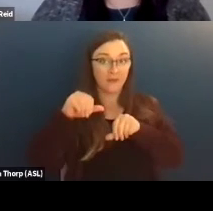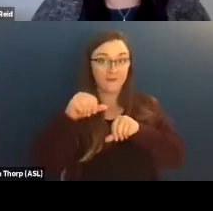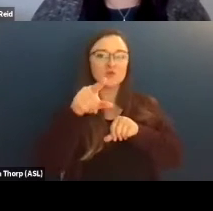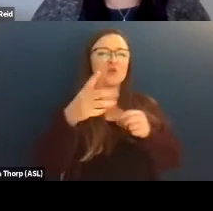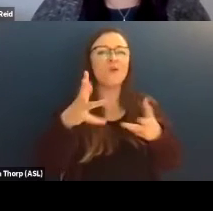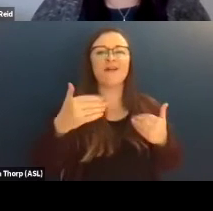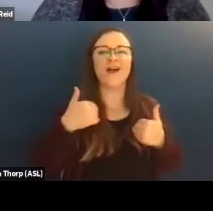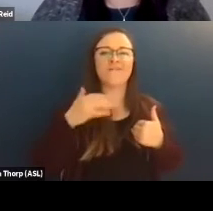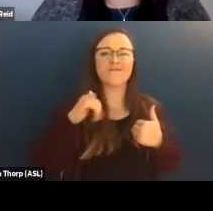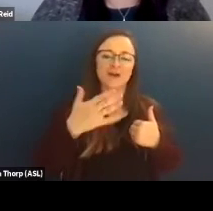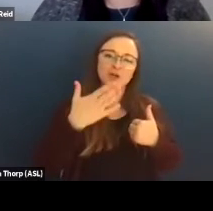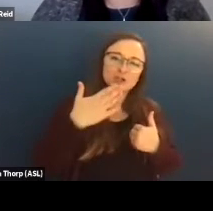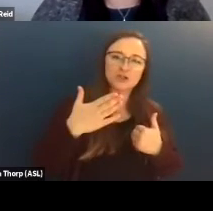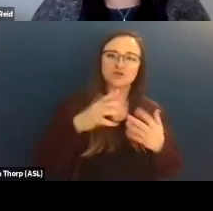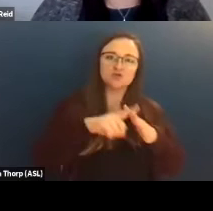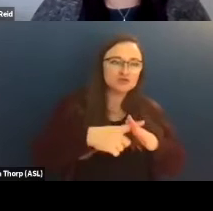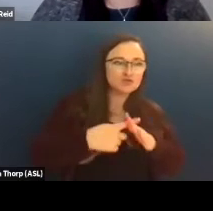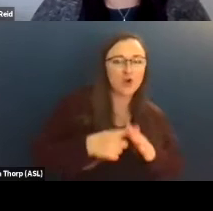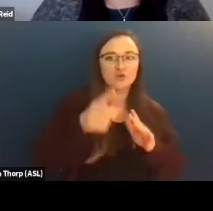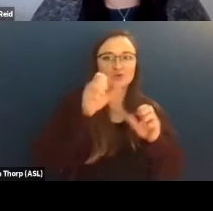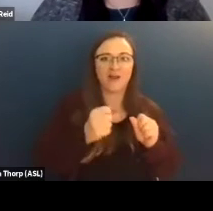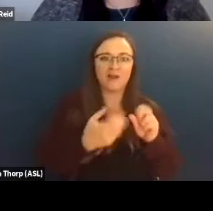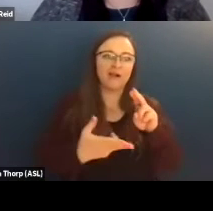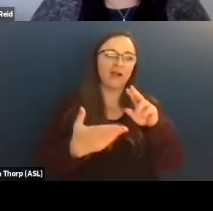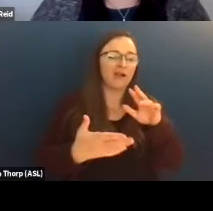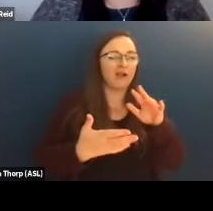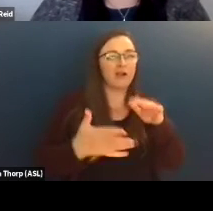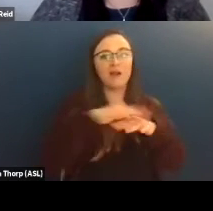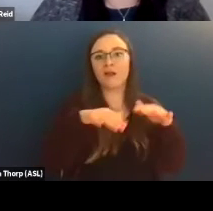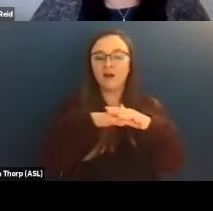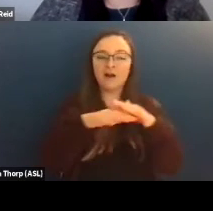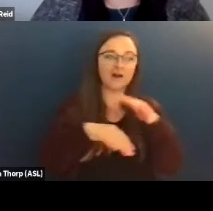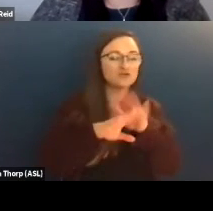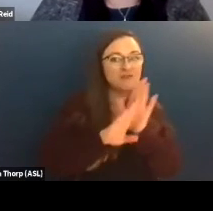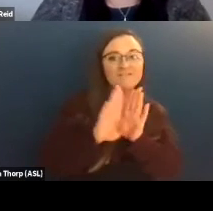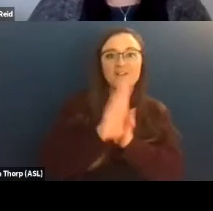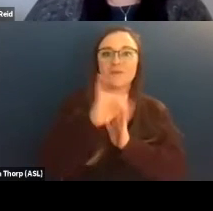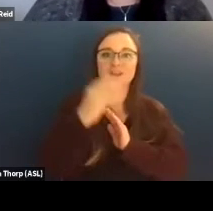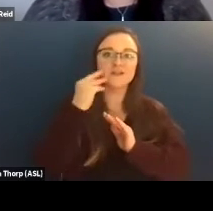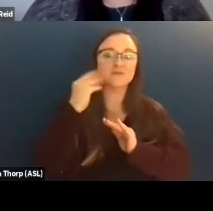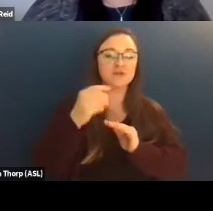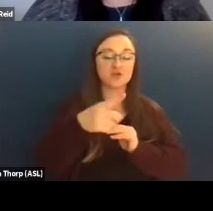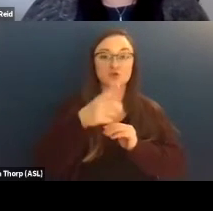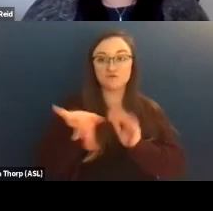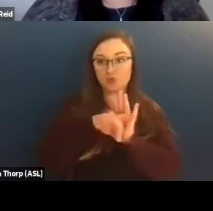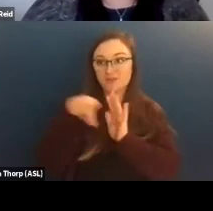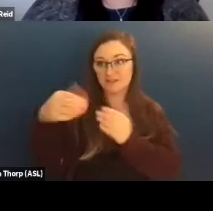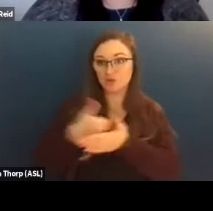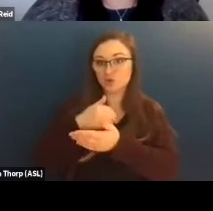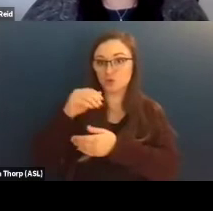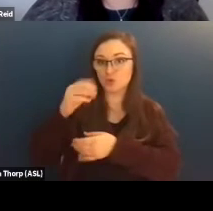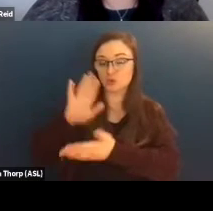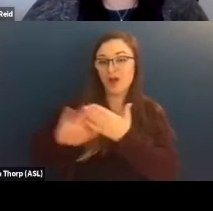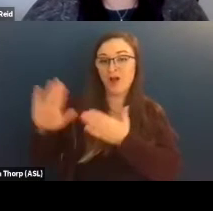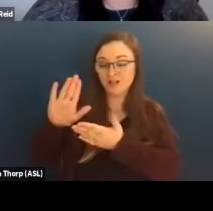a foundation and you can build on that. But you've chosen this new institution that hopefully will,